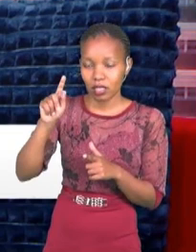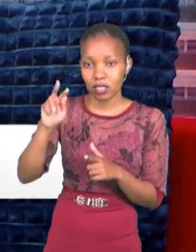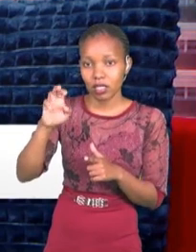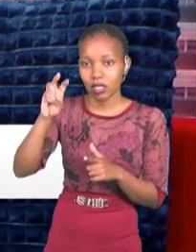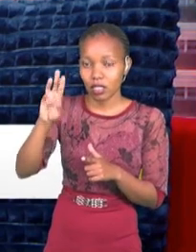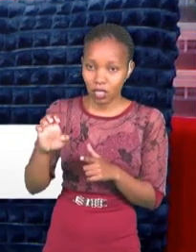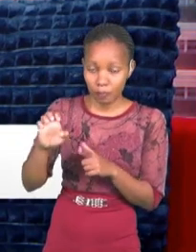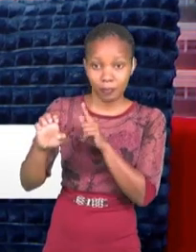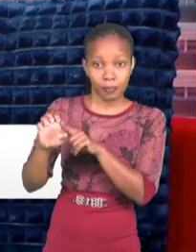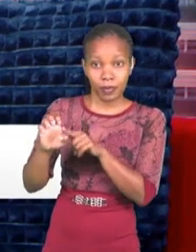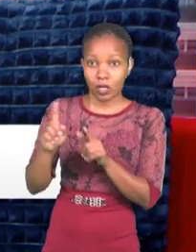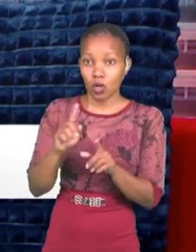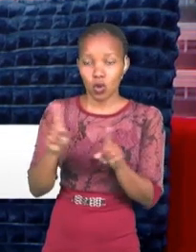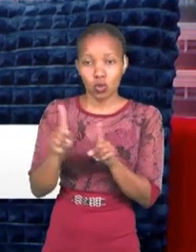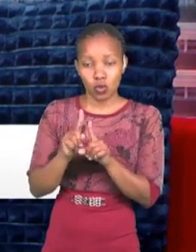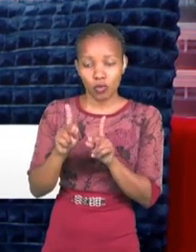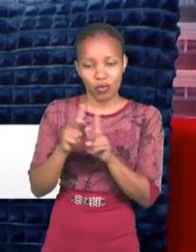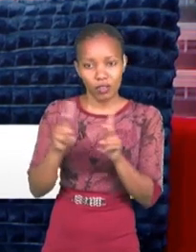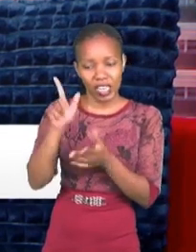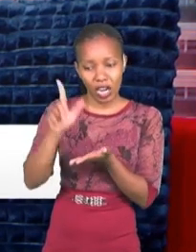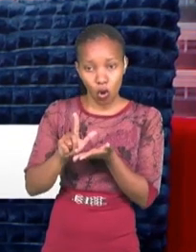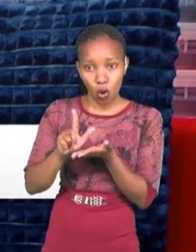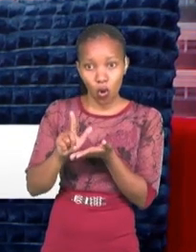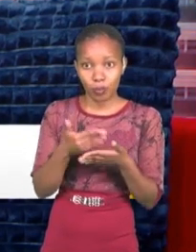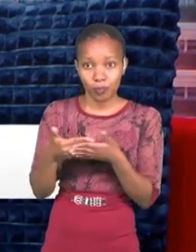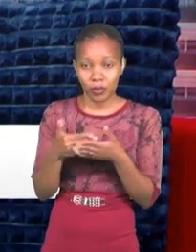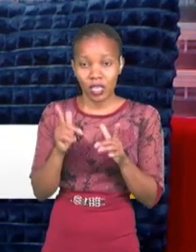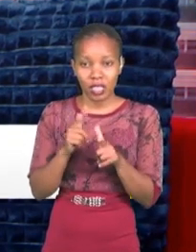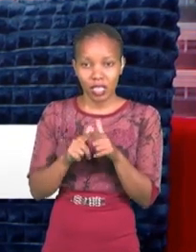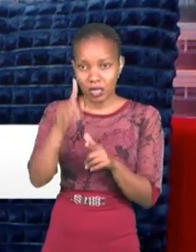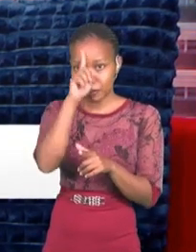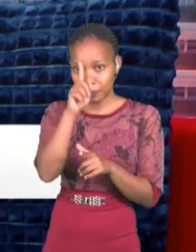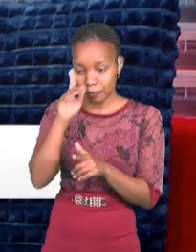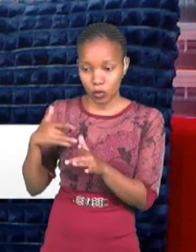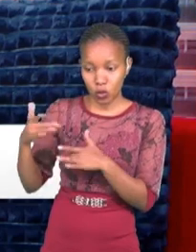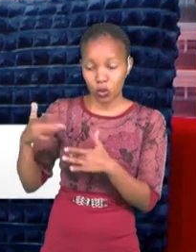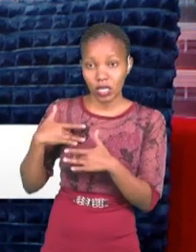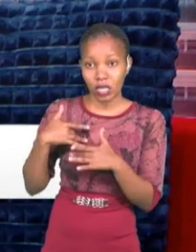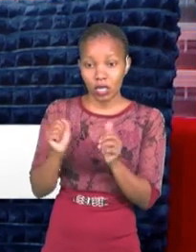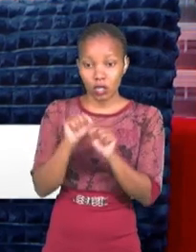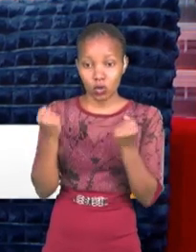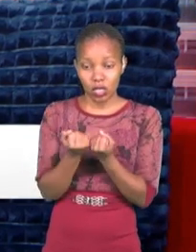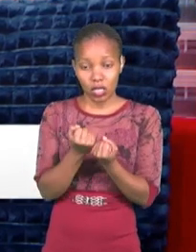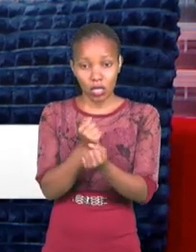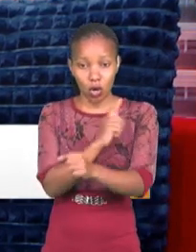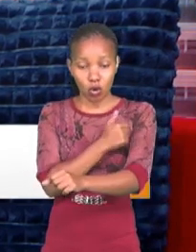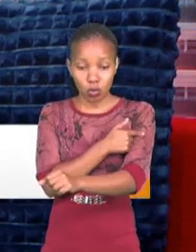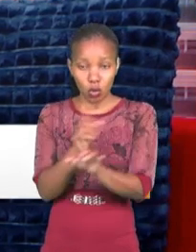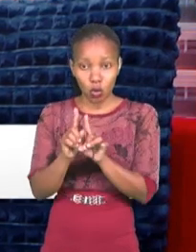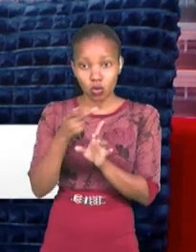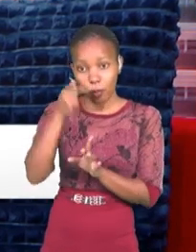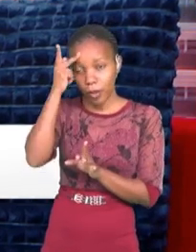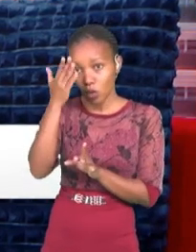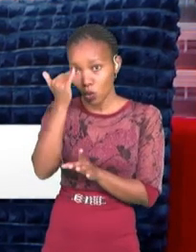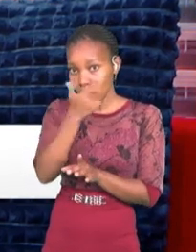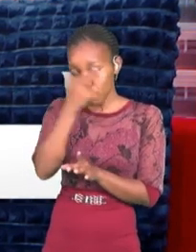extremely low birth babies and very low birth babies are more serious concern to society and hospitals and to parents also, because they